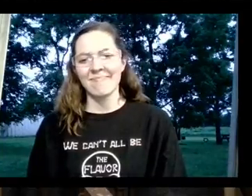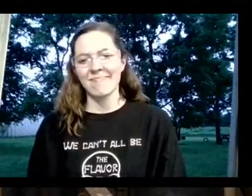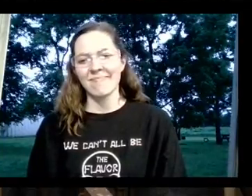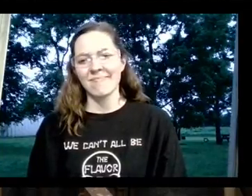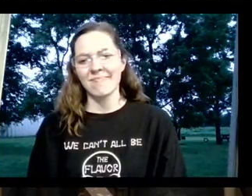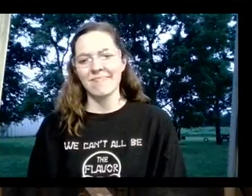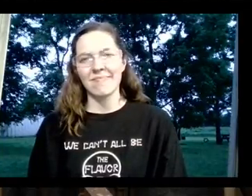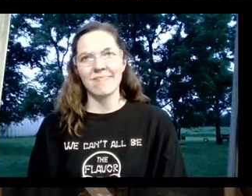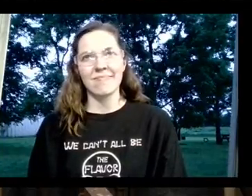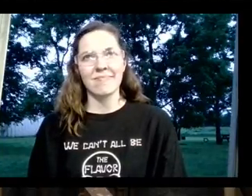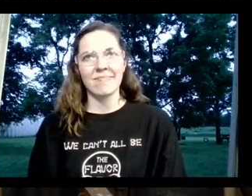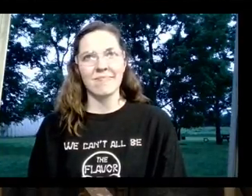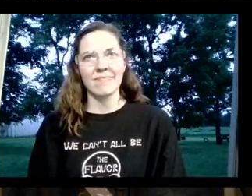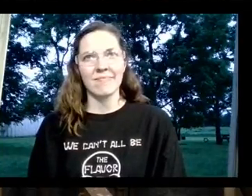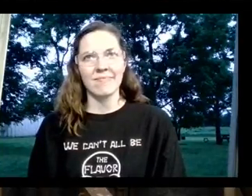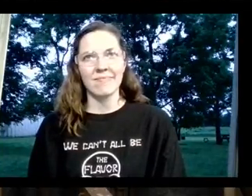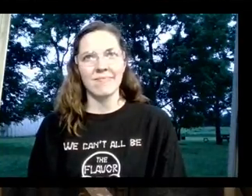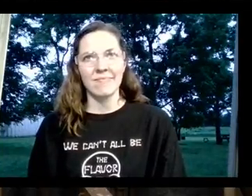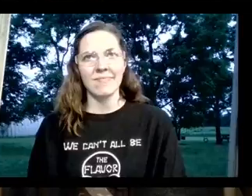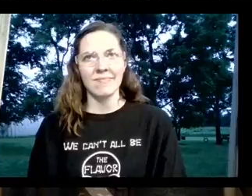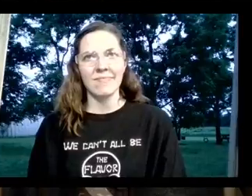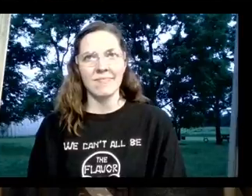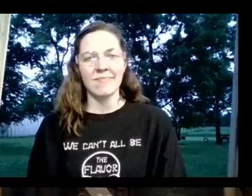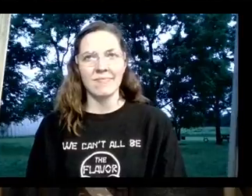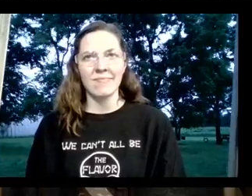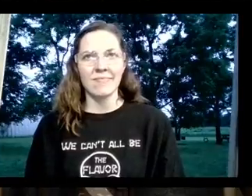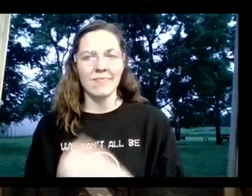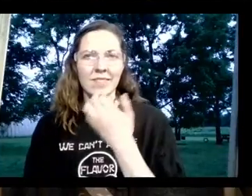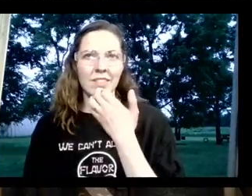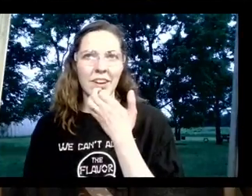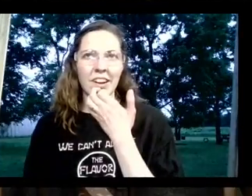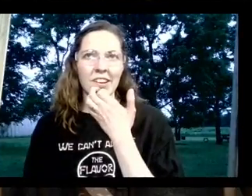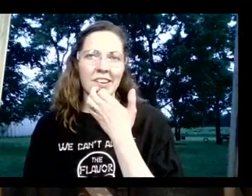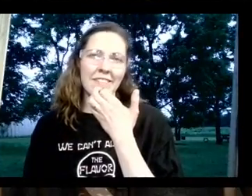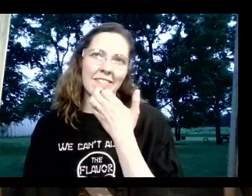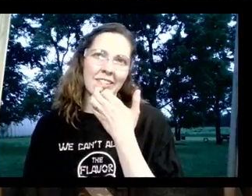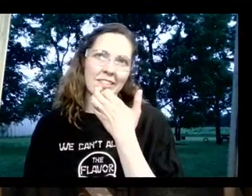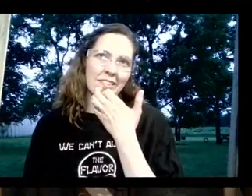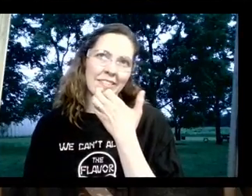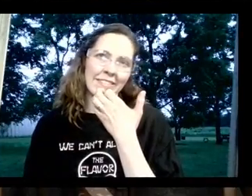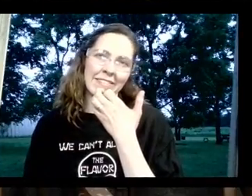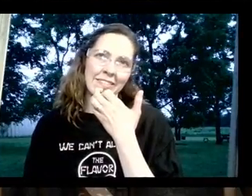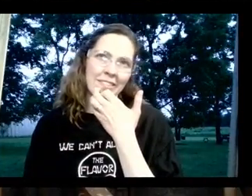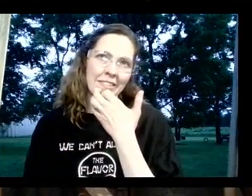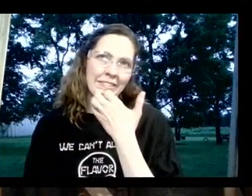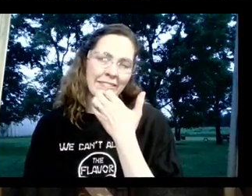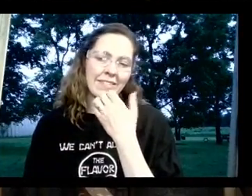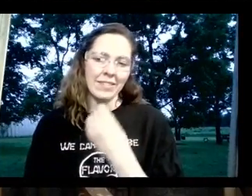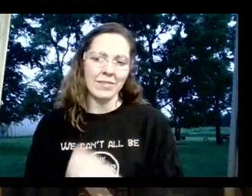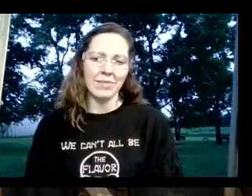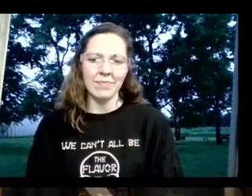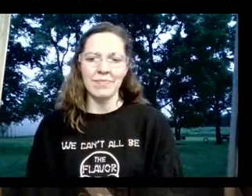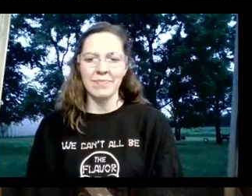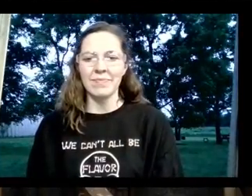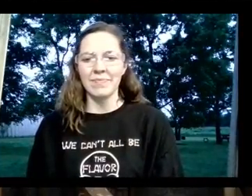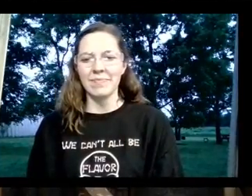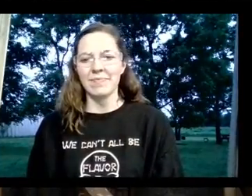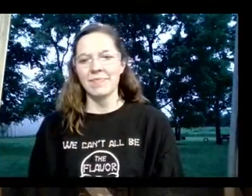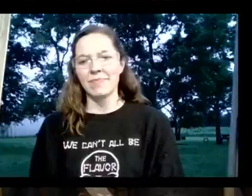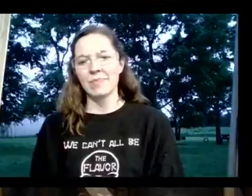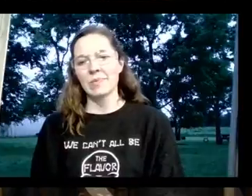forge on the end of it. You're going to burn yourself. Don't do it. I've done it. It was stupid. Good. It is a great conductor of not